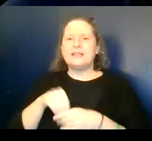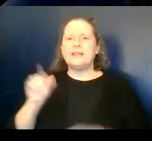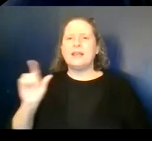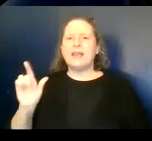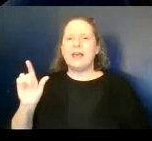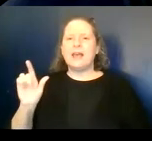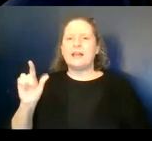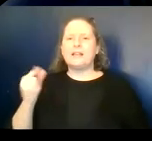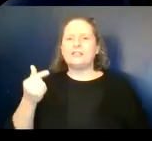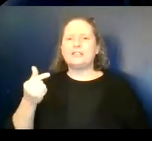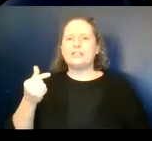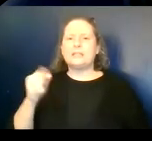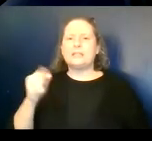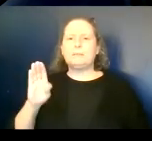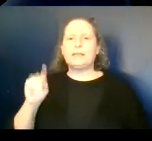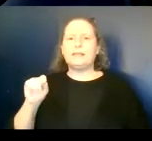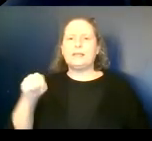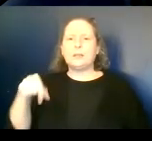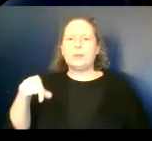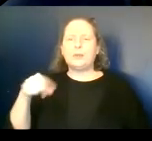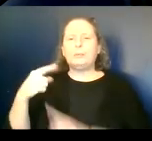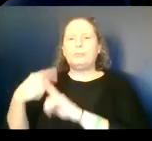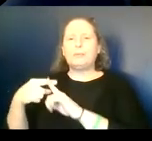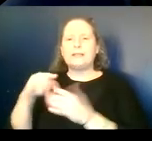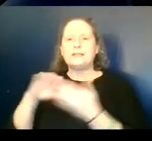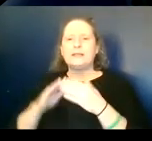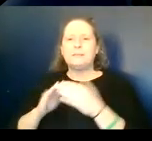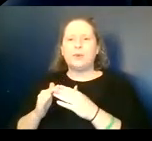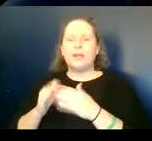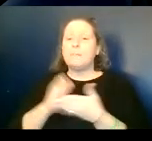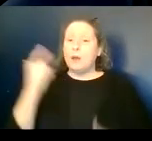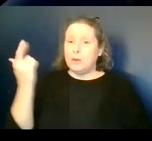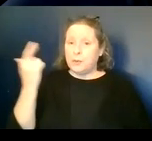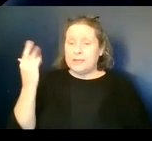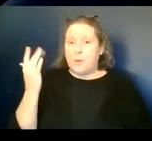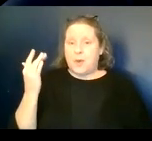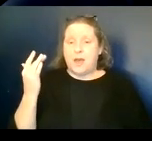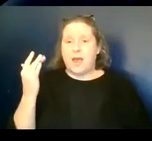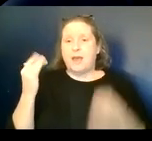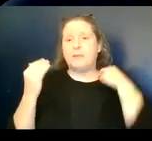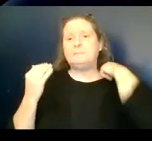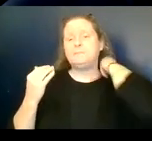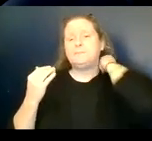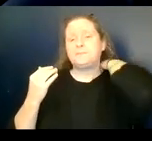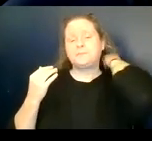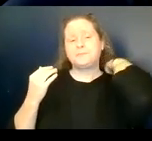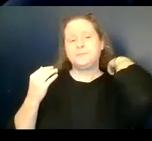LGBTQ plus community. Part of the reason that um, people